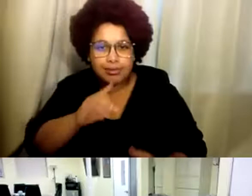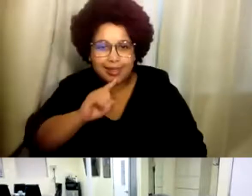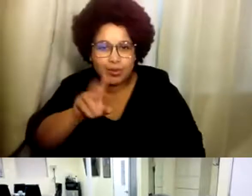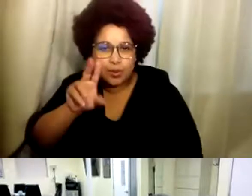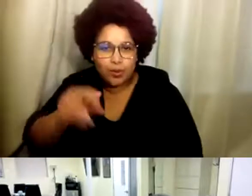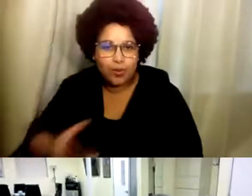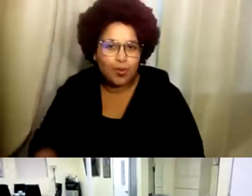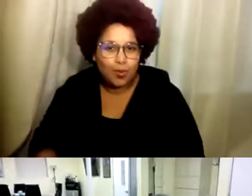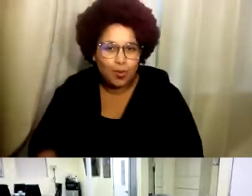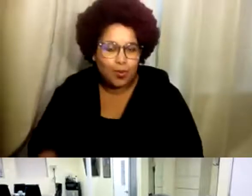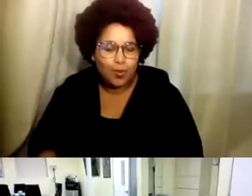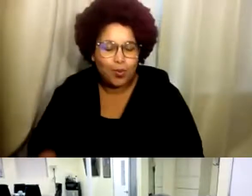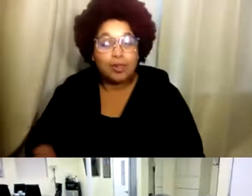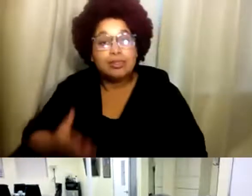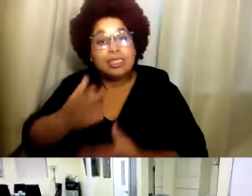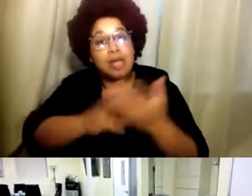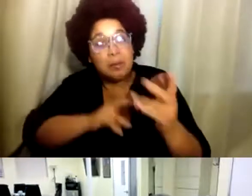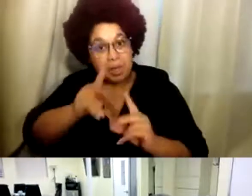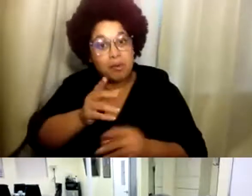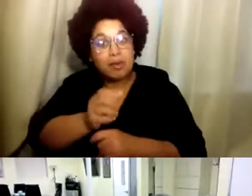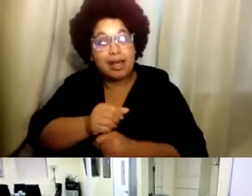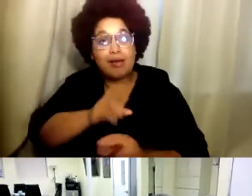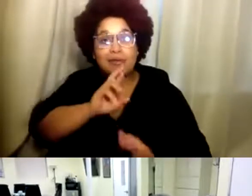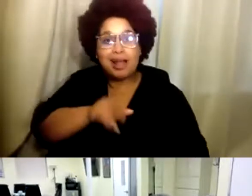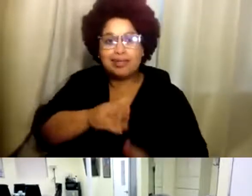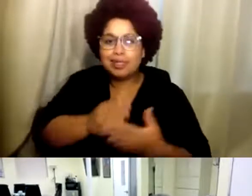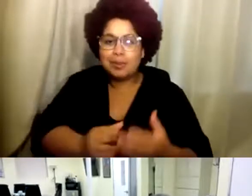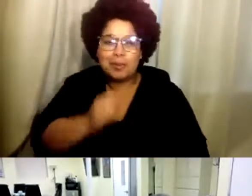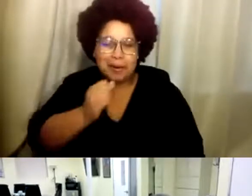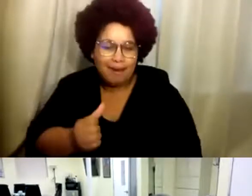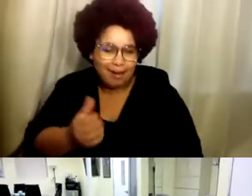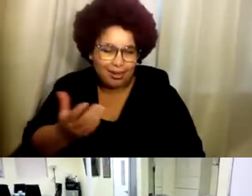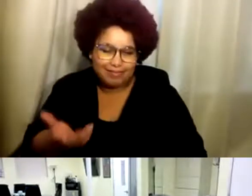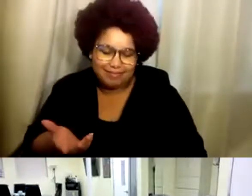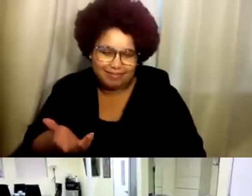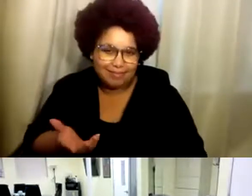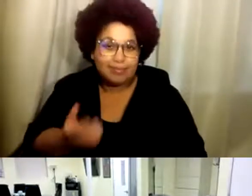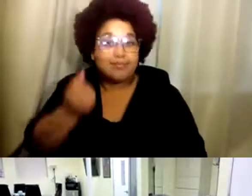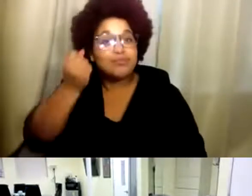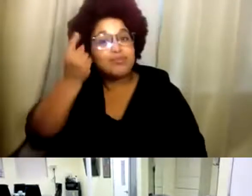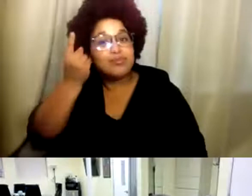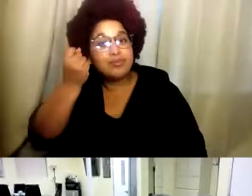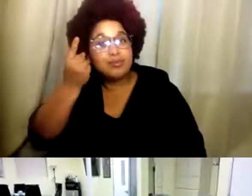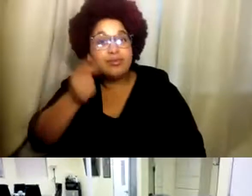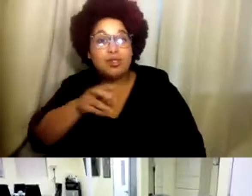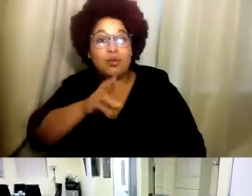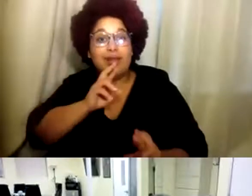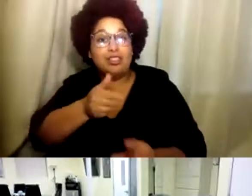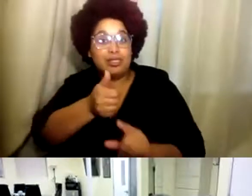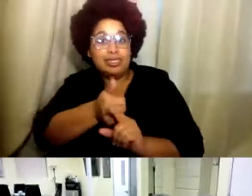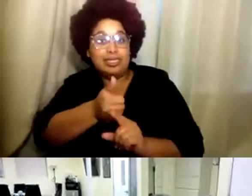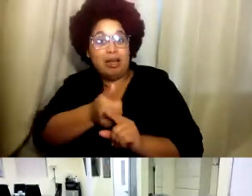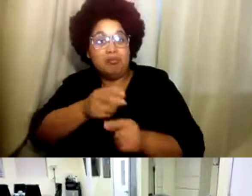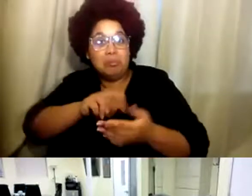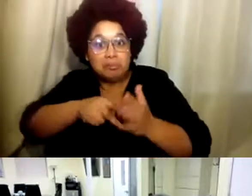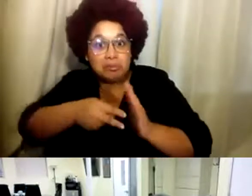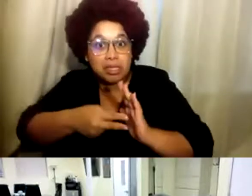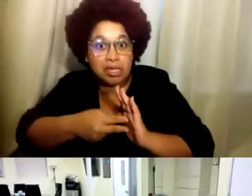no. That some people get a reaction, some don't, but that the reaction itself doesn't